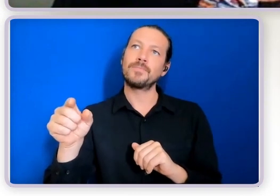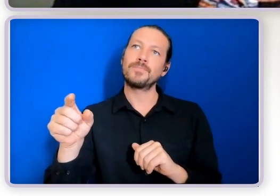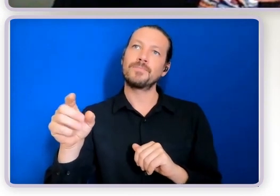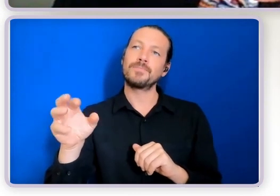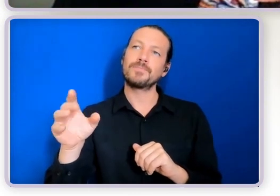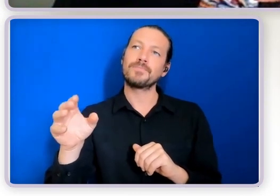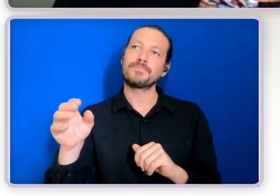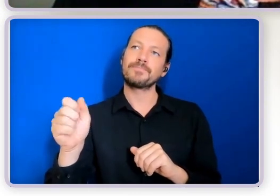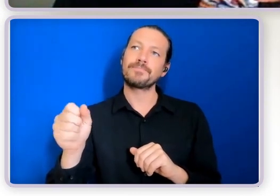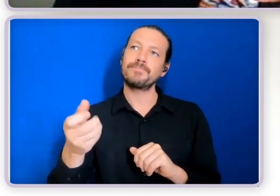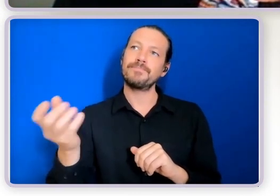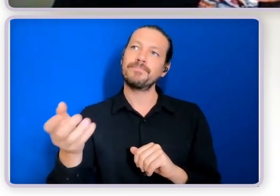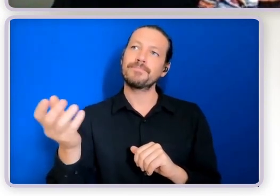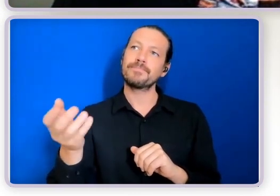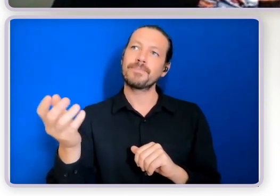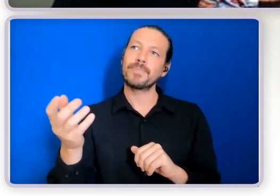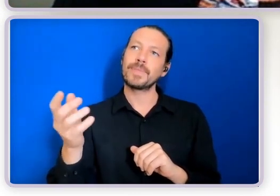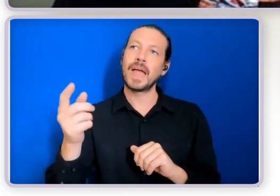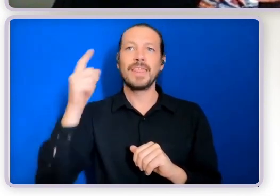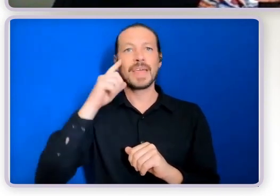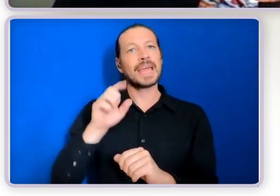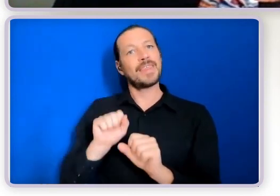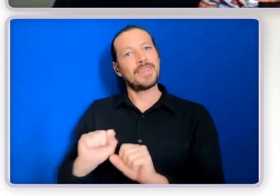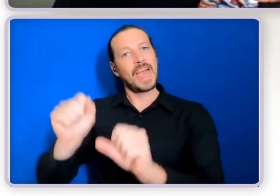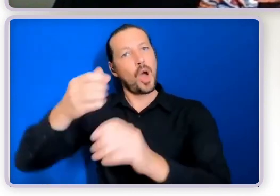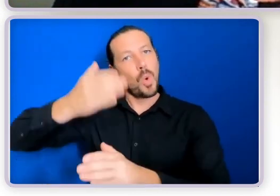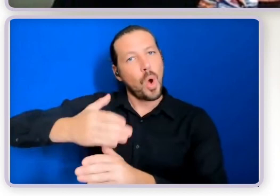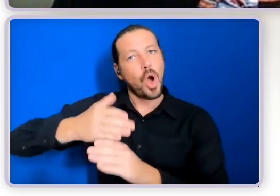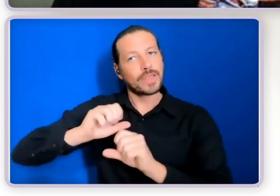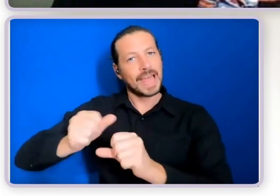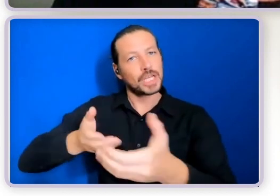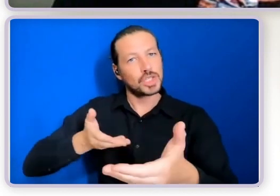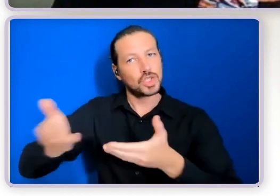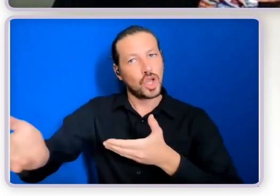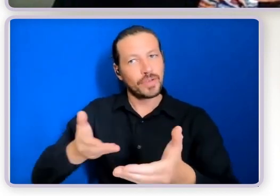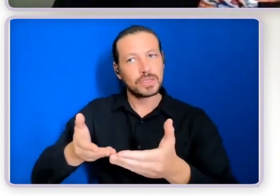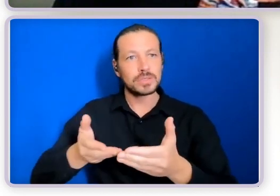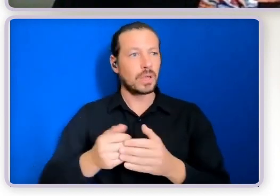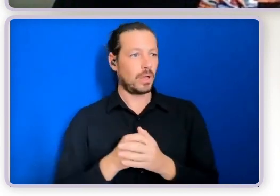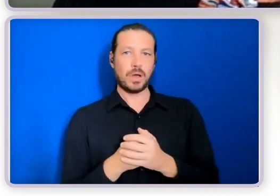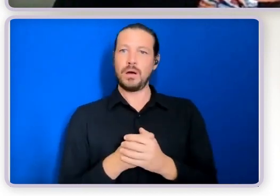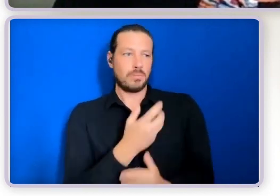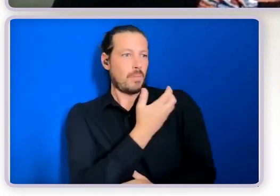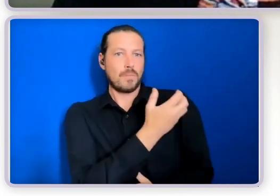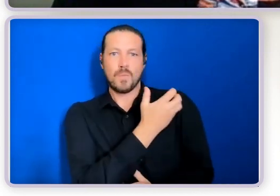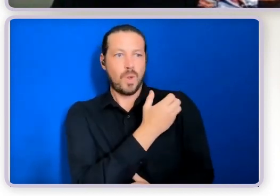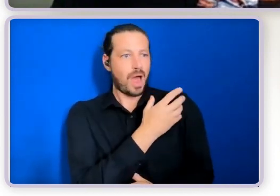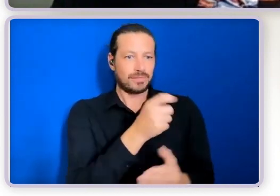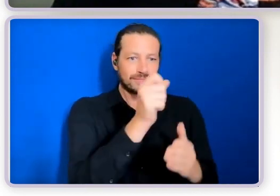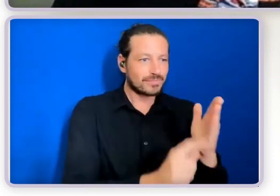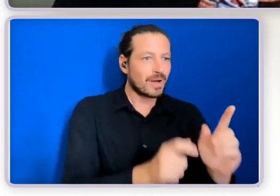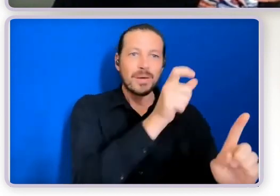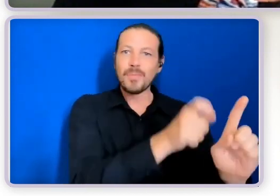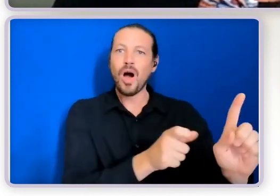their assistance to people with disabilities as an honour to serve that person with a disability, and that person